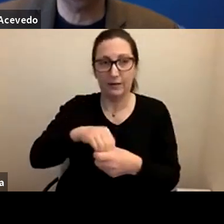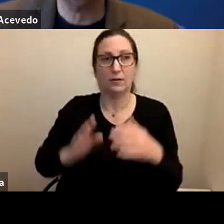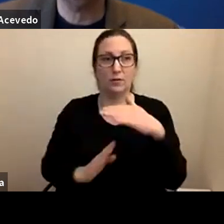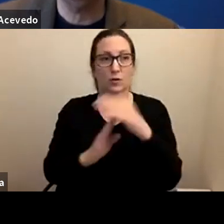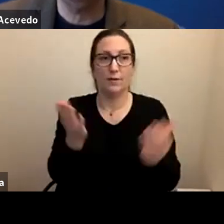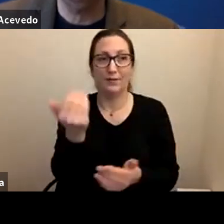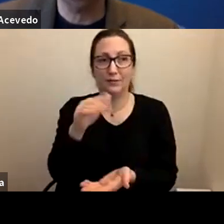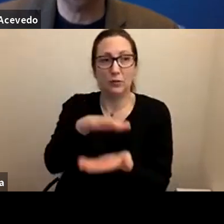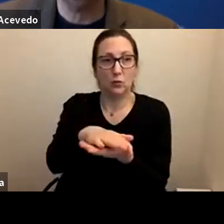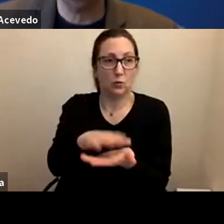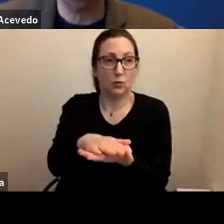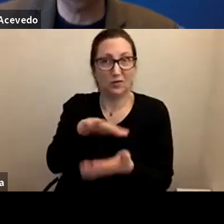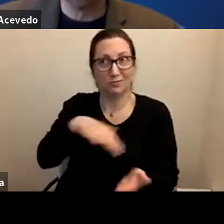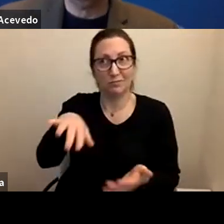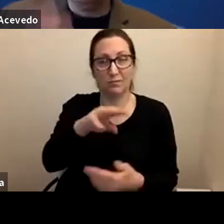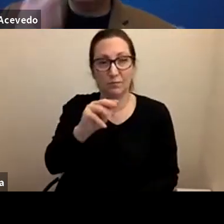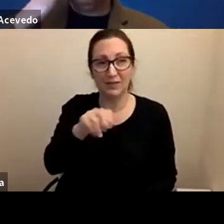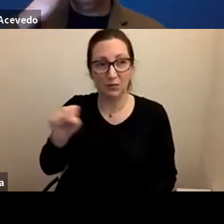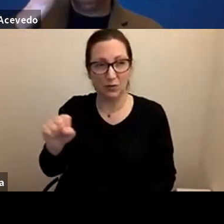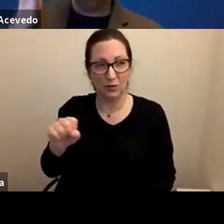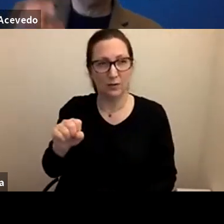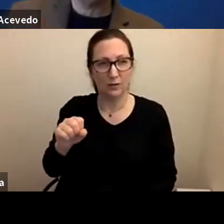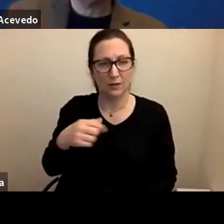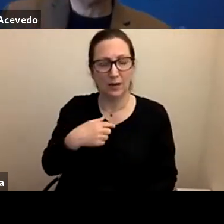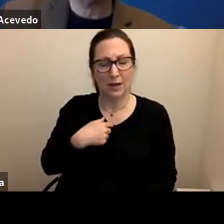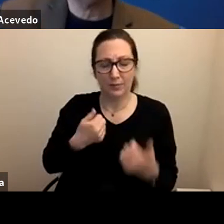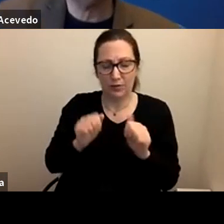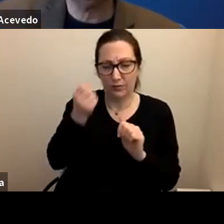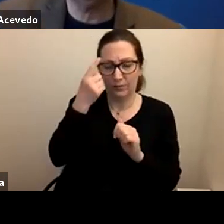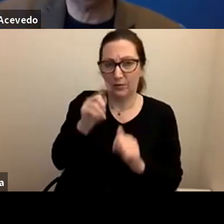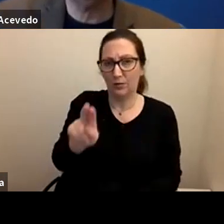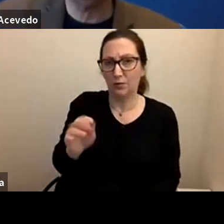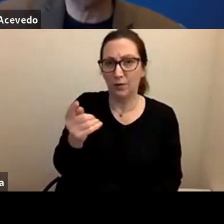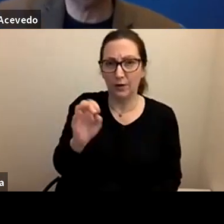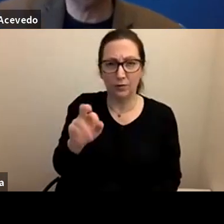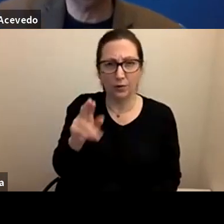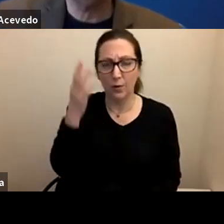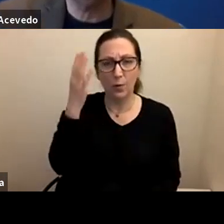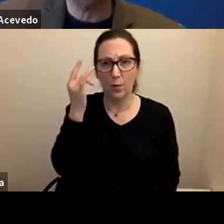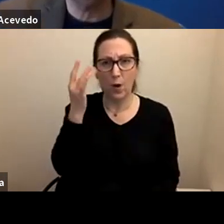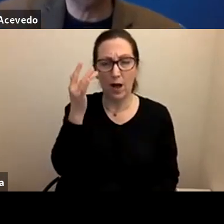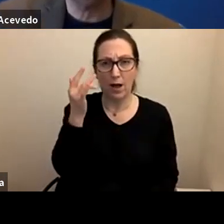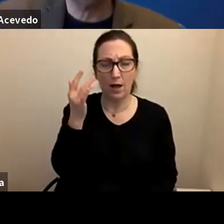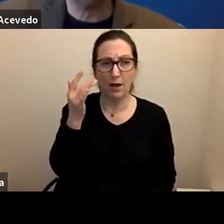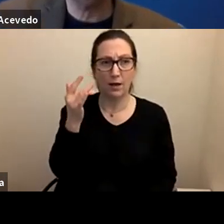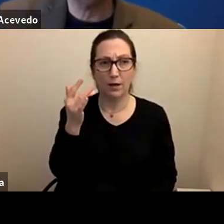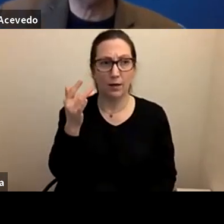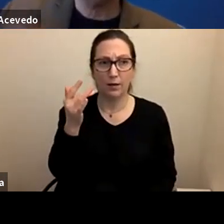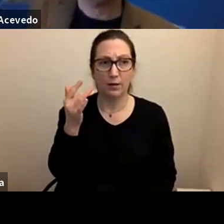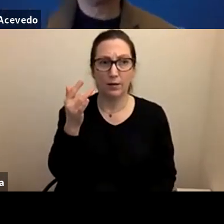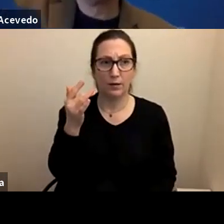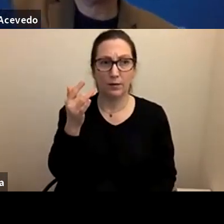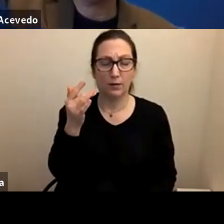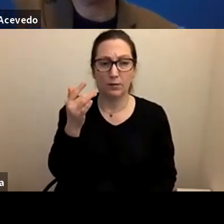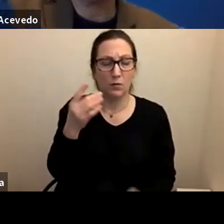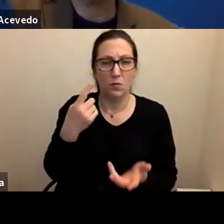intended to be used. And so I'm just in preparation for that conversation, trying to understand better what our